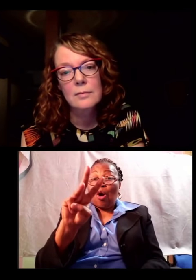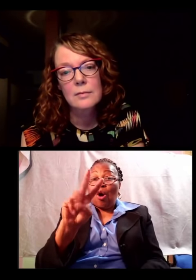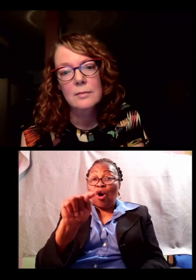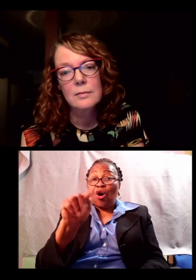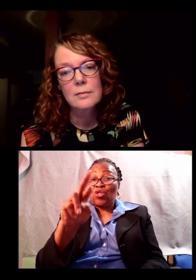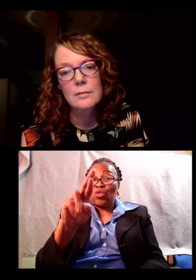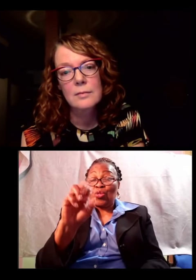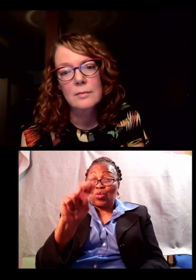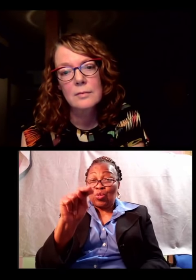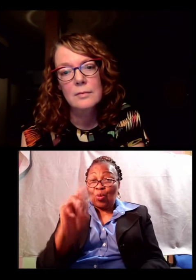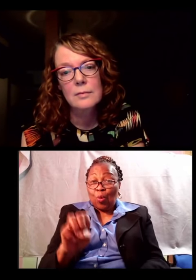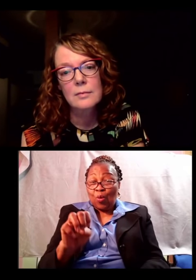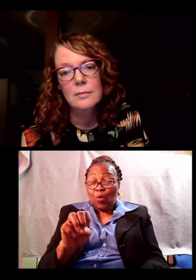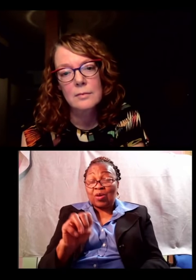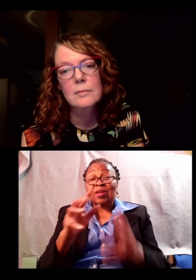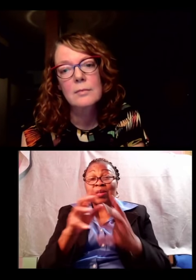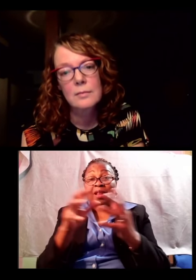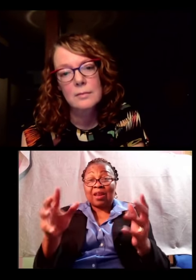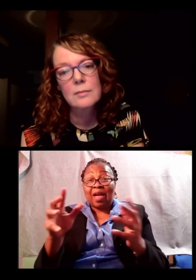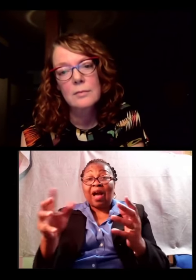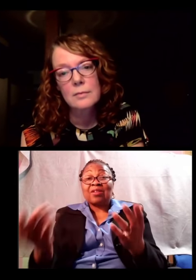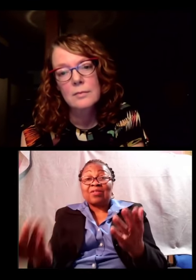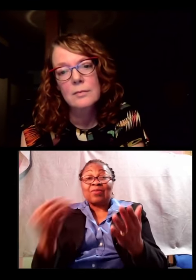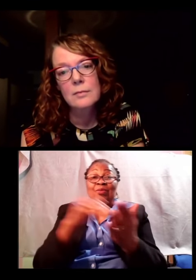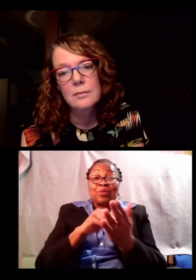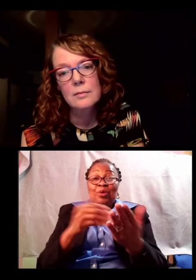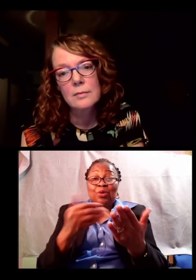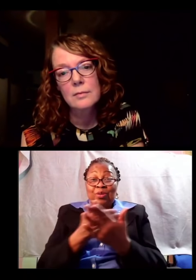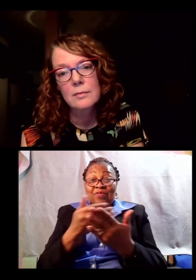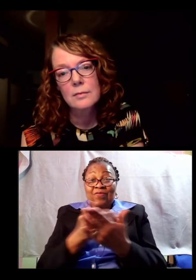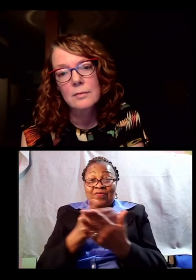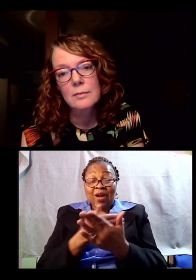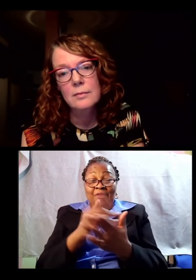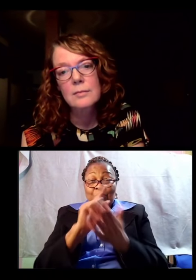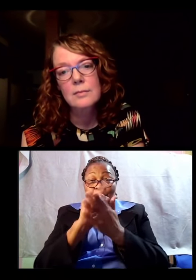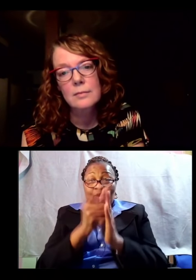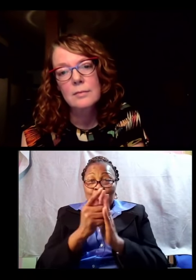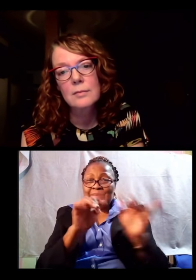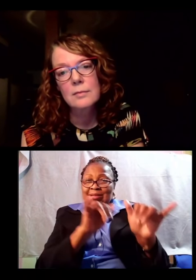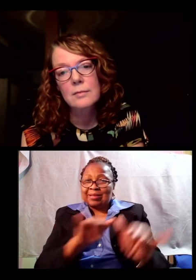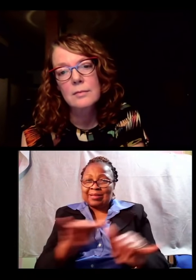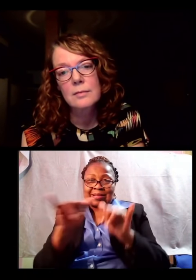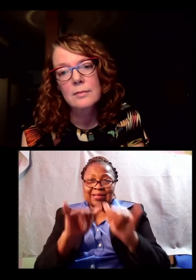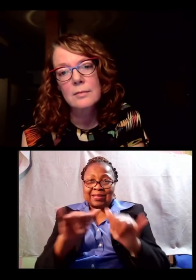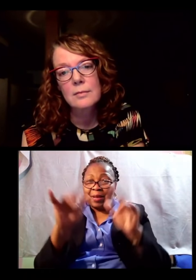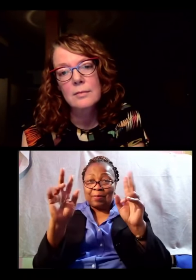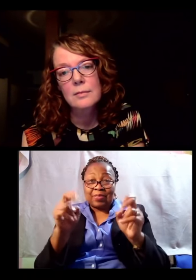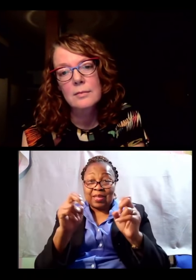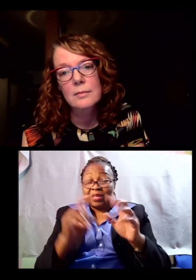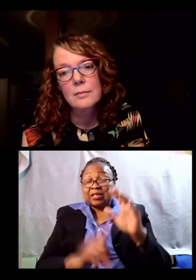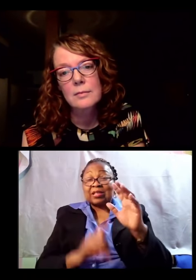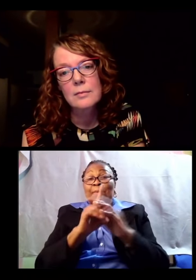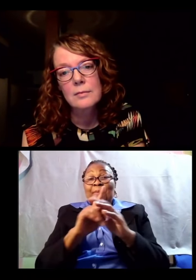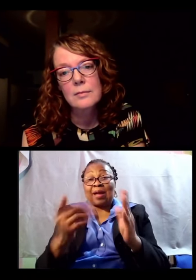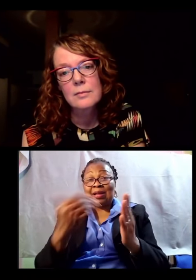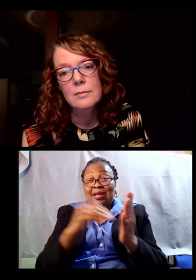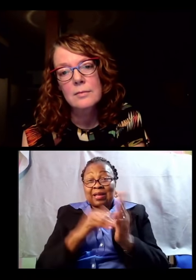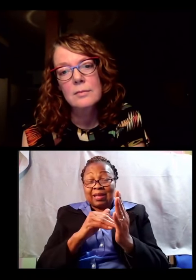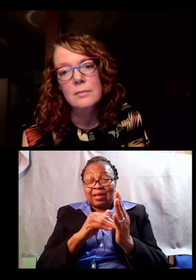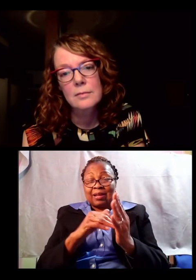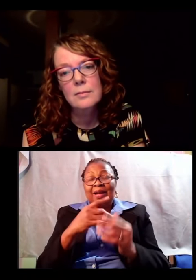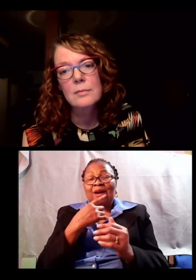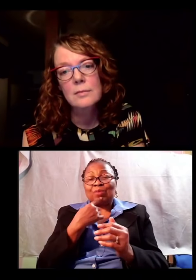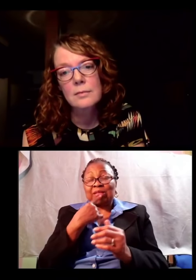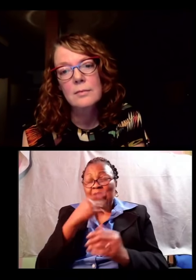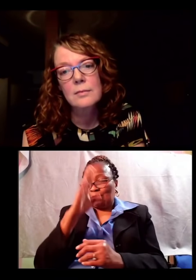various revival moments. The same themes come back again. So yes, I would say that there's a direct